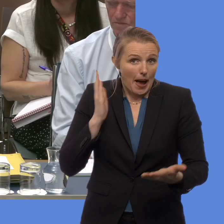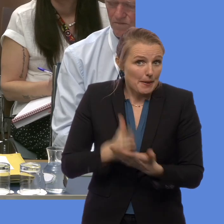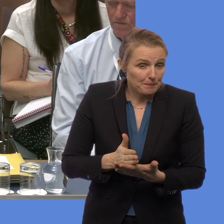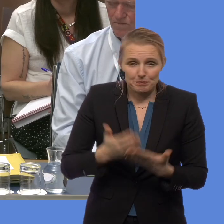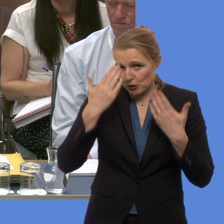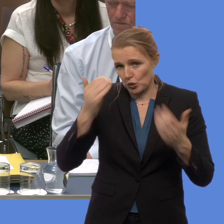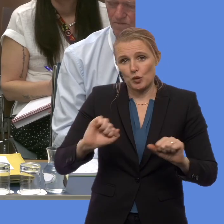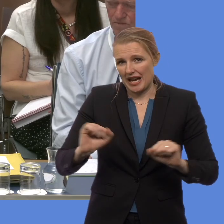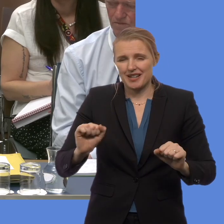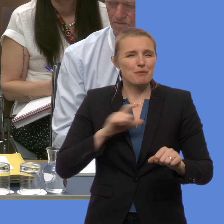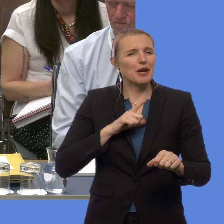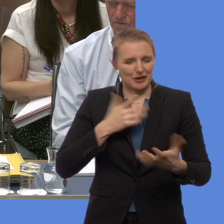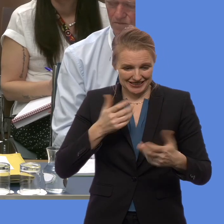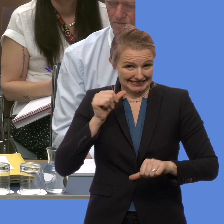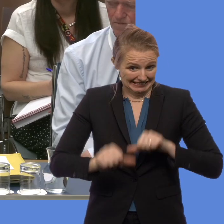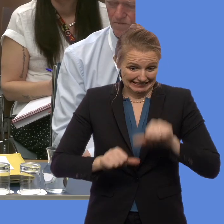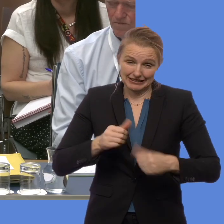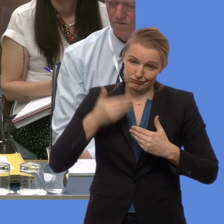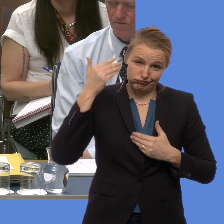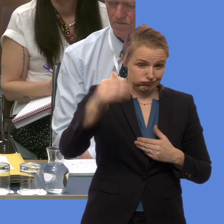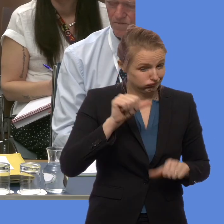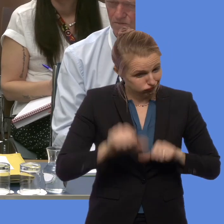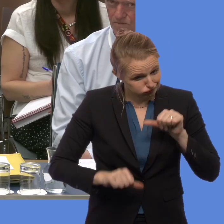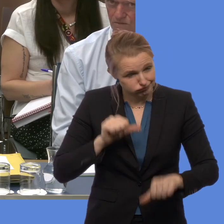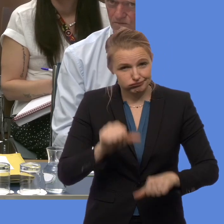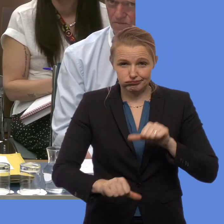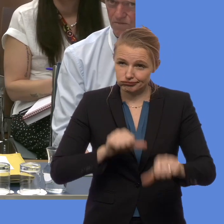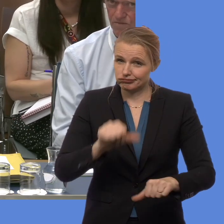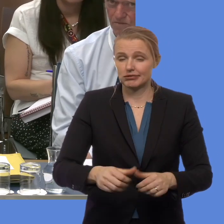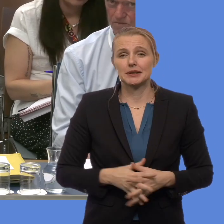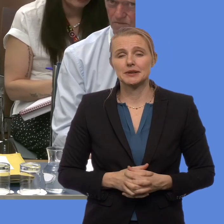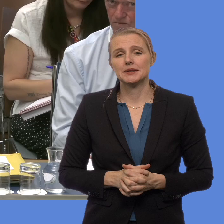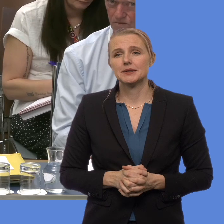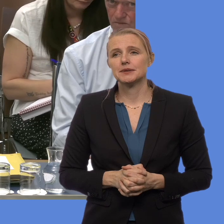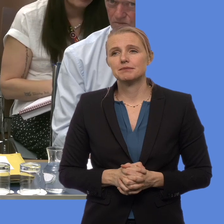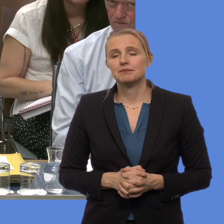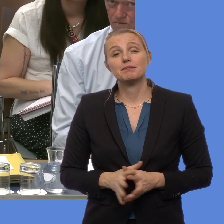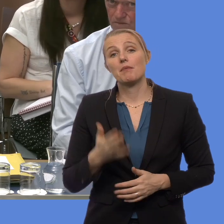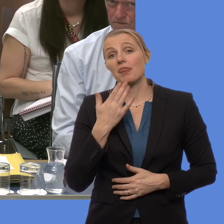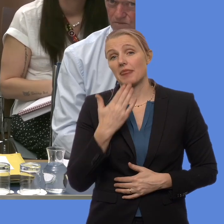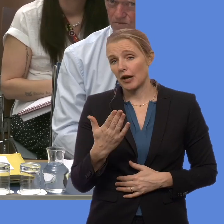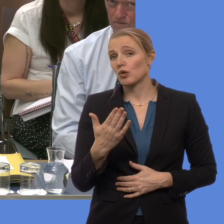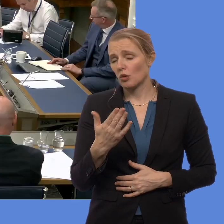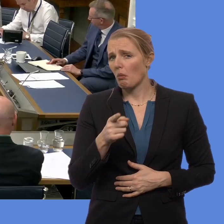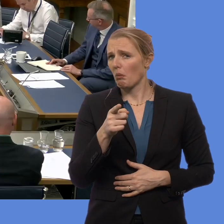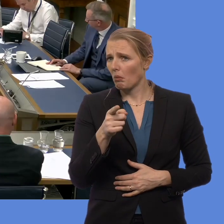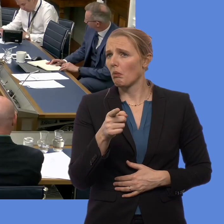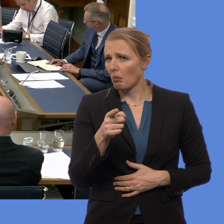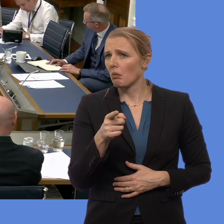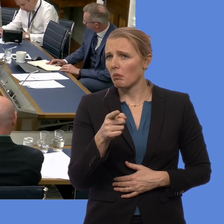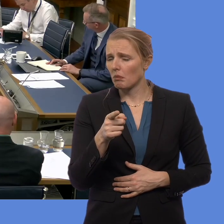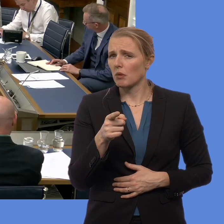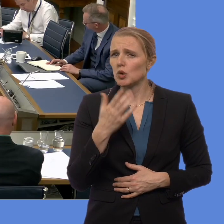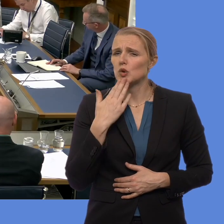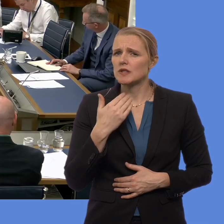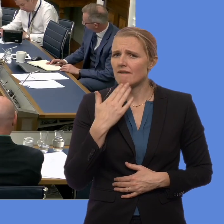fully worked through all of those technological pieces. Okay, Thank you, Brian. And actually, thank you, Ian, for that reference to Enniskillen, because I think that's